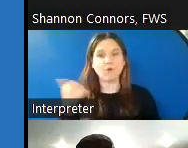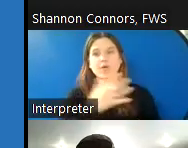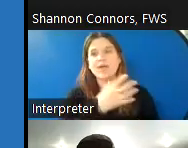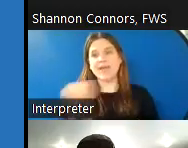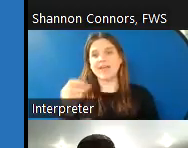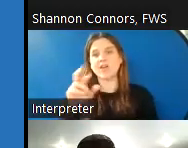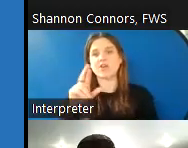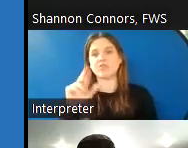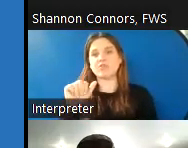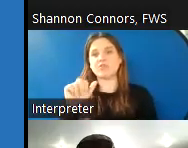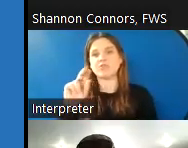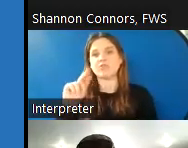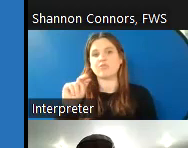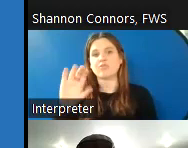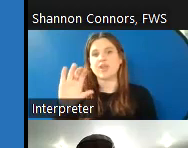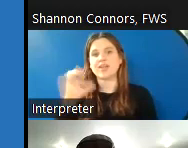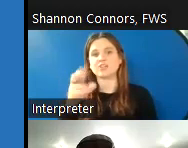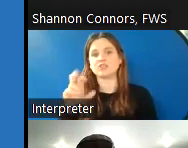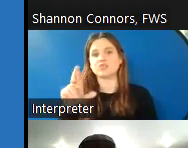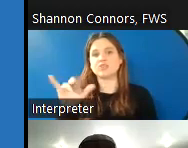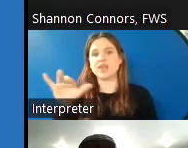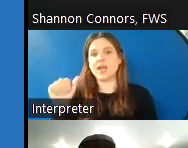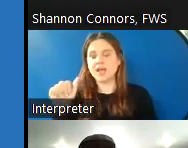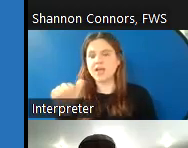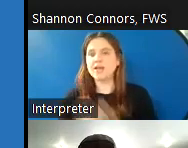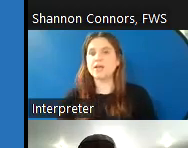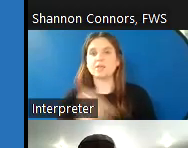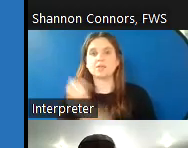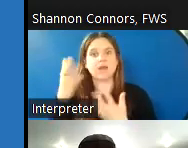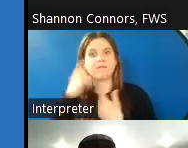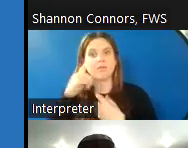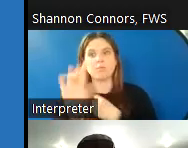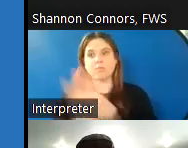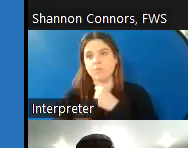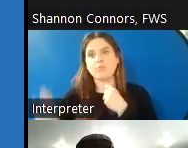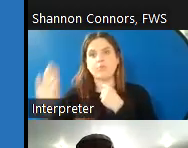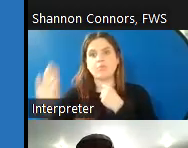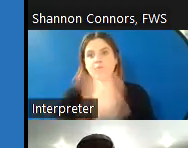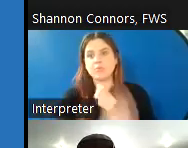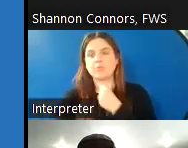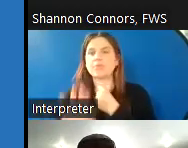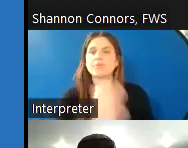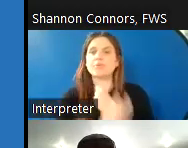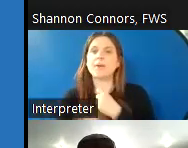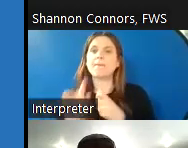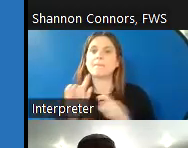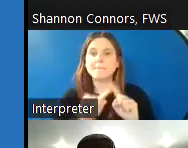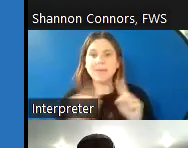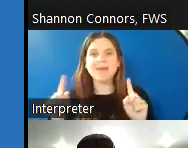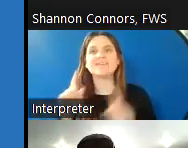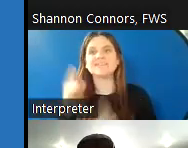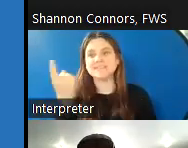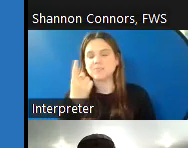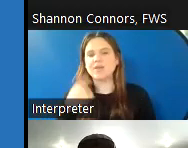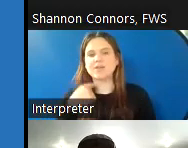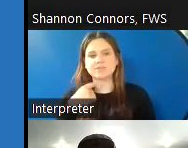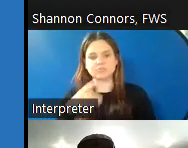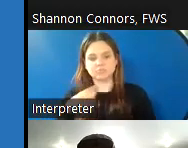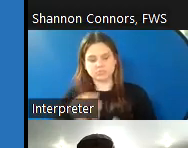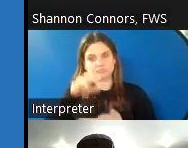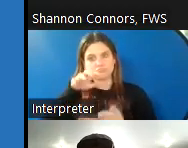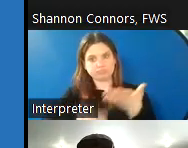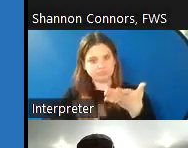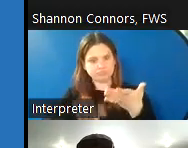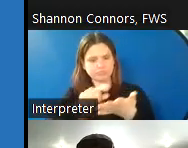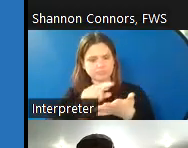rancherias. So a lot of it is for protection. But somebody in their eminent wisdom, when they drafted this act,